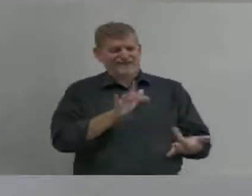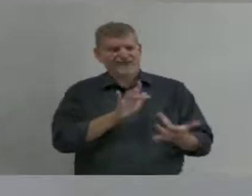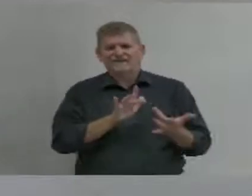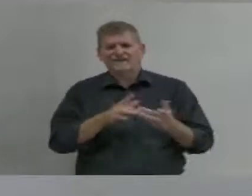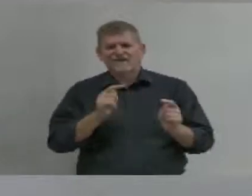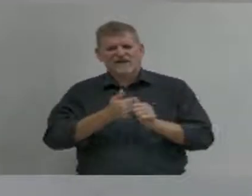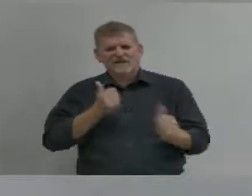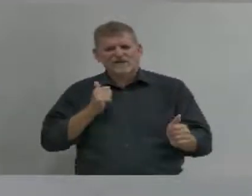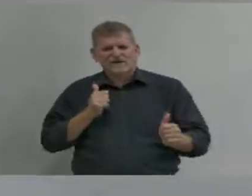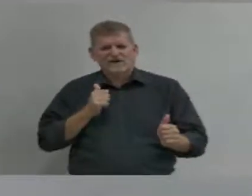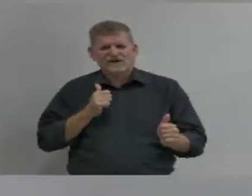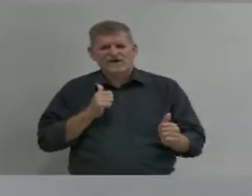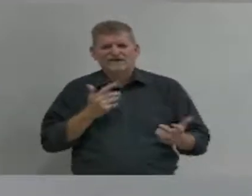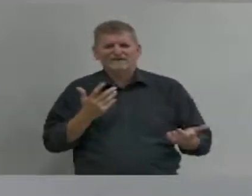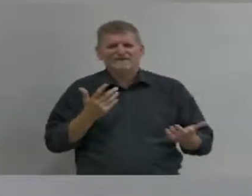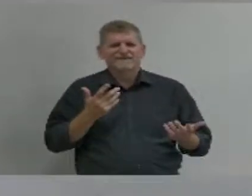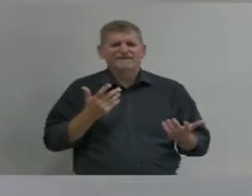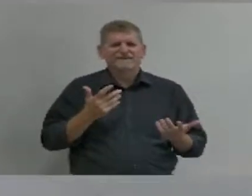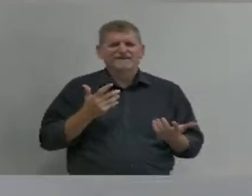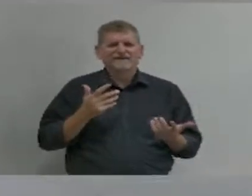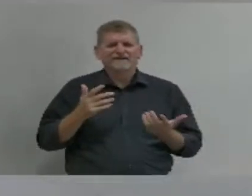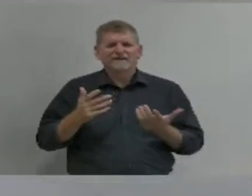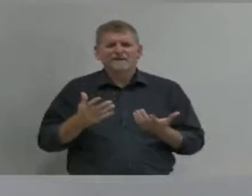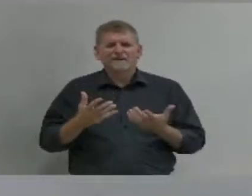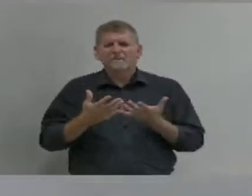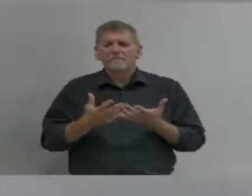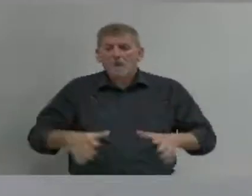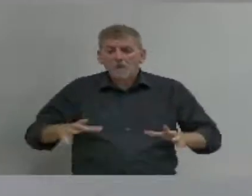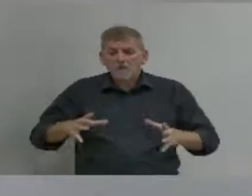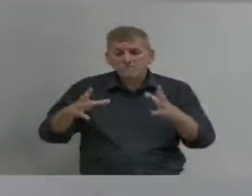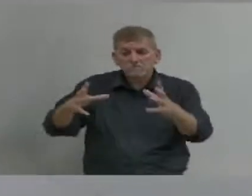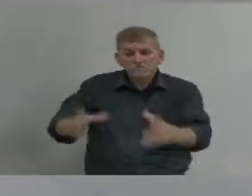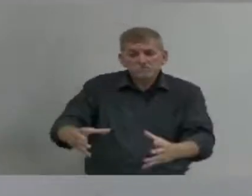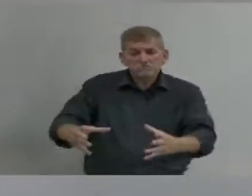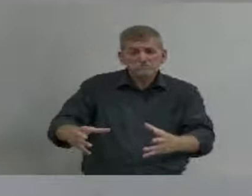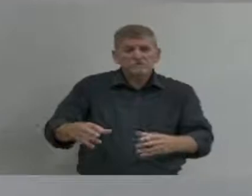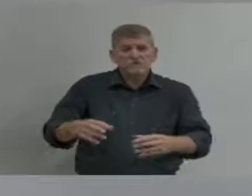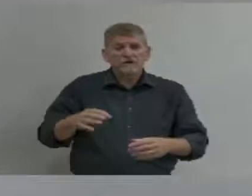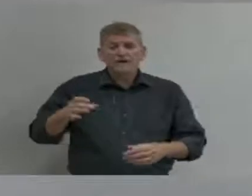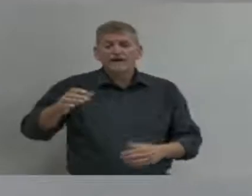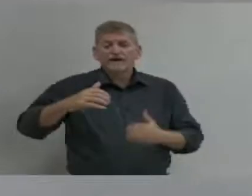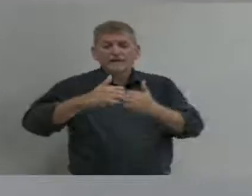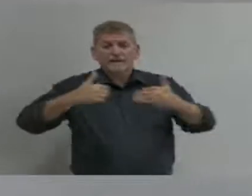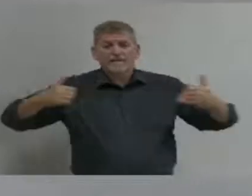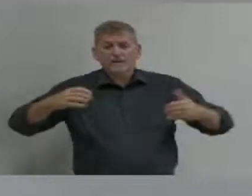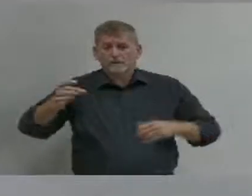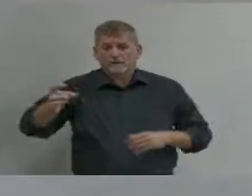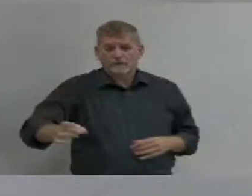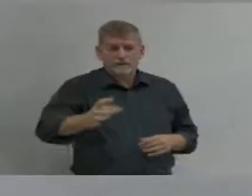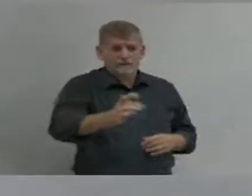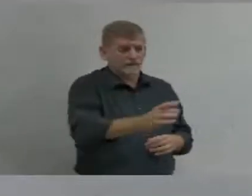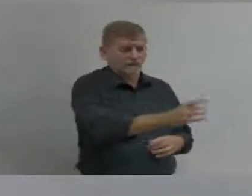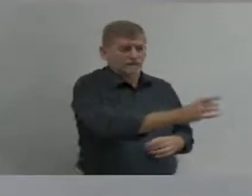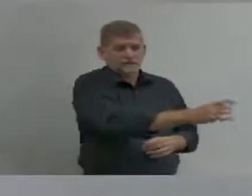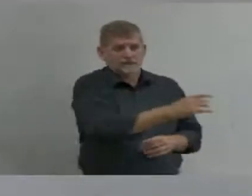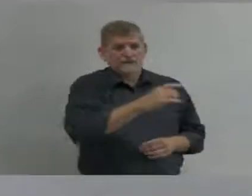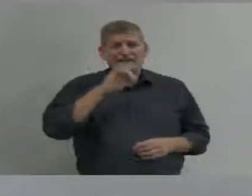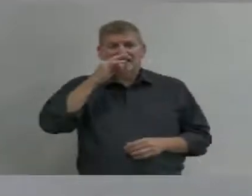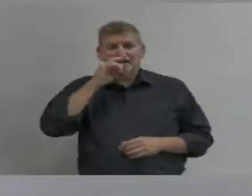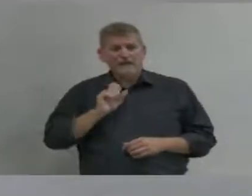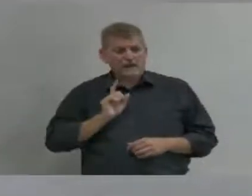the candy or goodies on the porch or on the driveway, and kids can pick them up rather